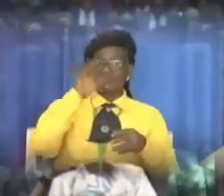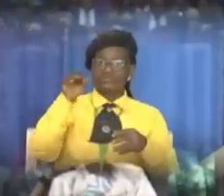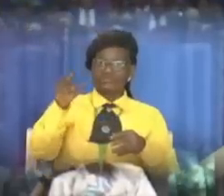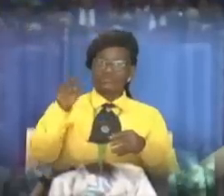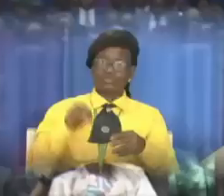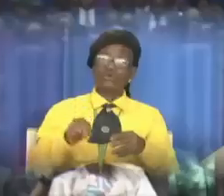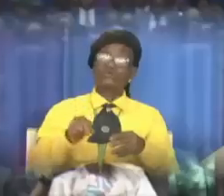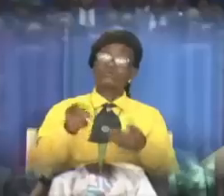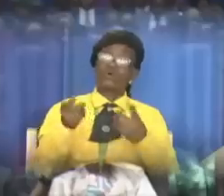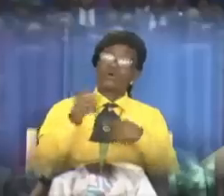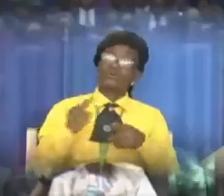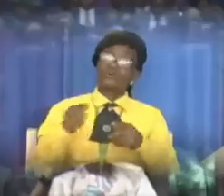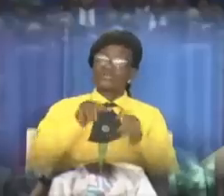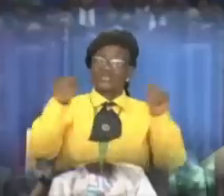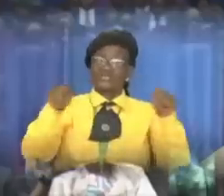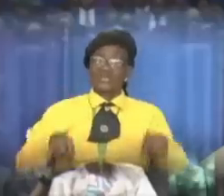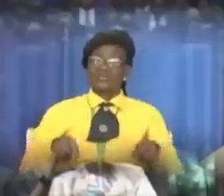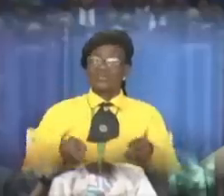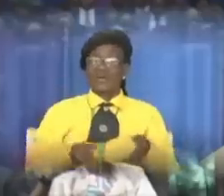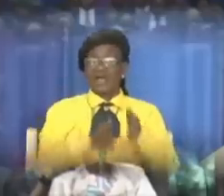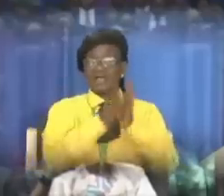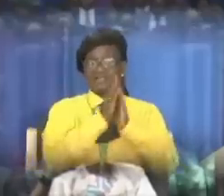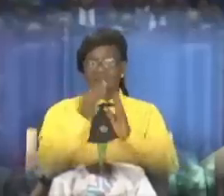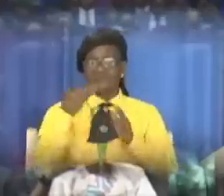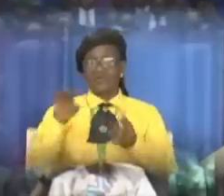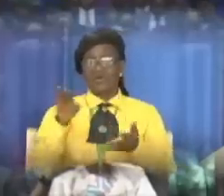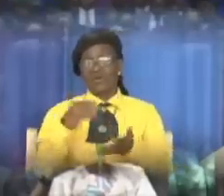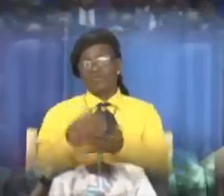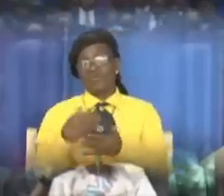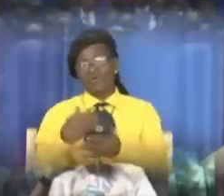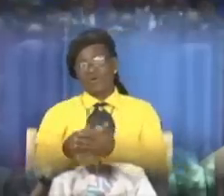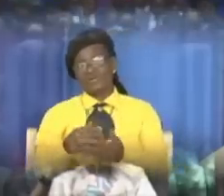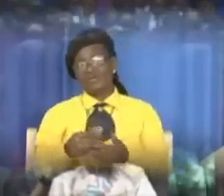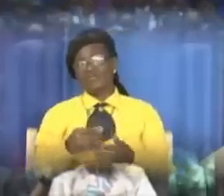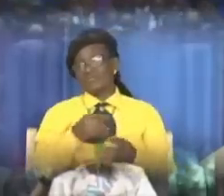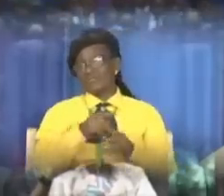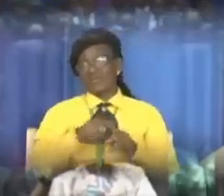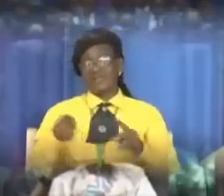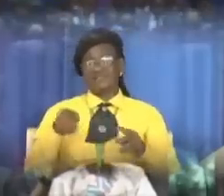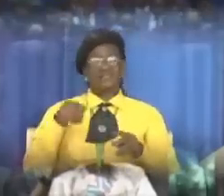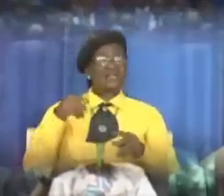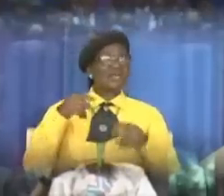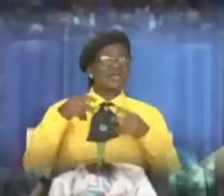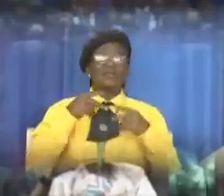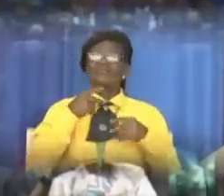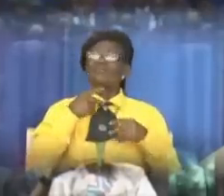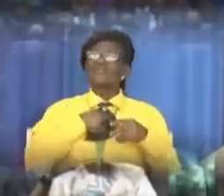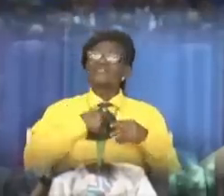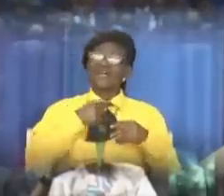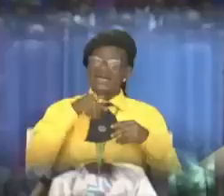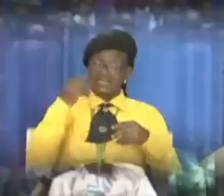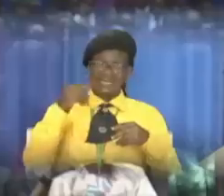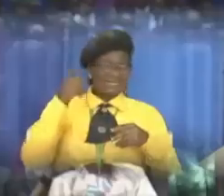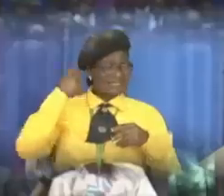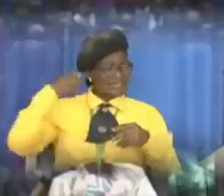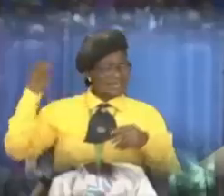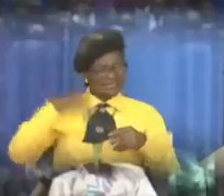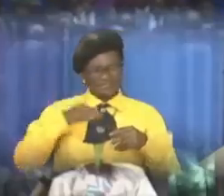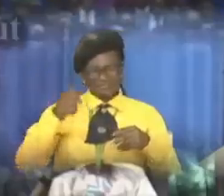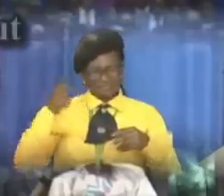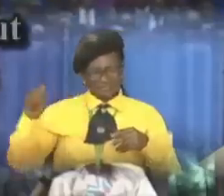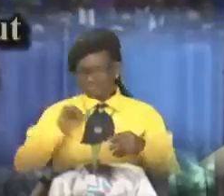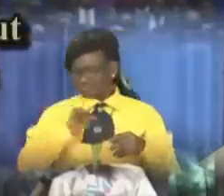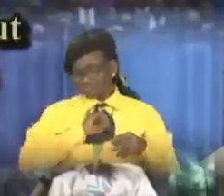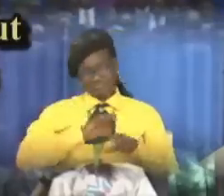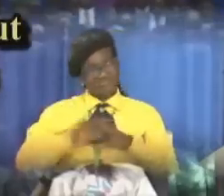alms. But Peter said, silver and gold have I none, but I have something that